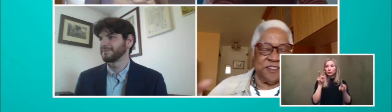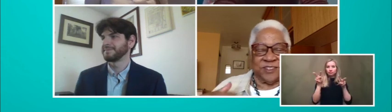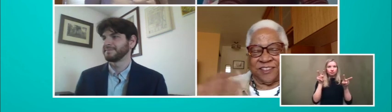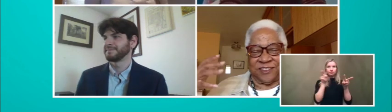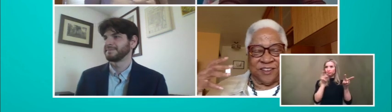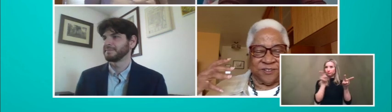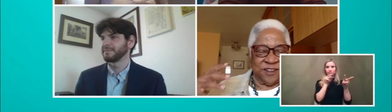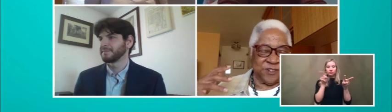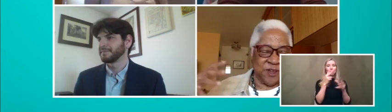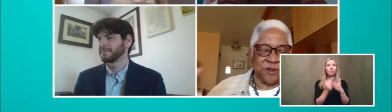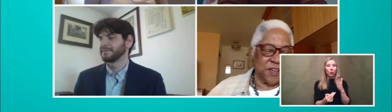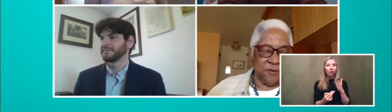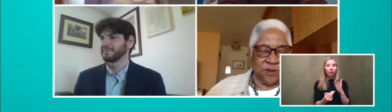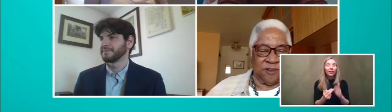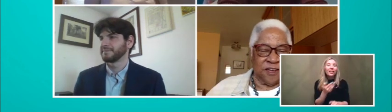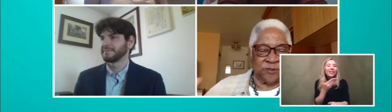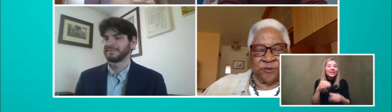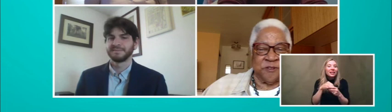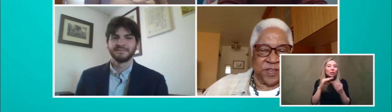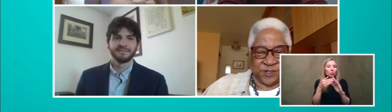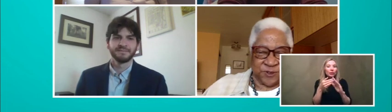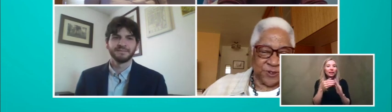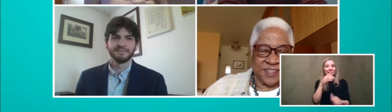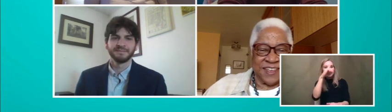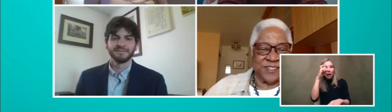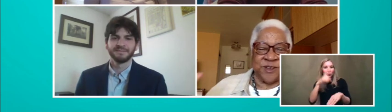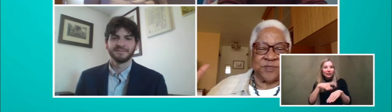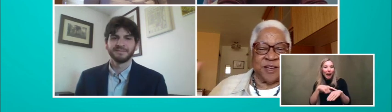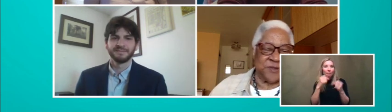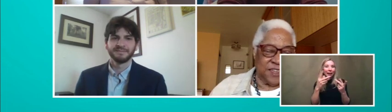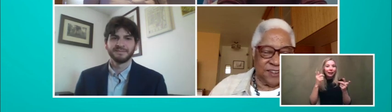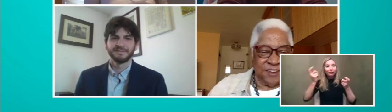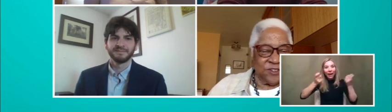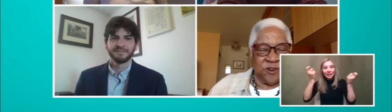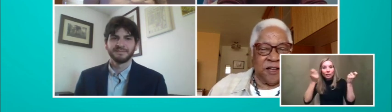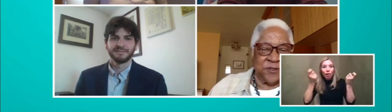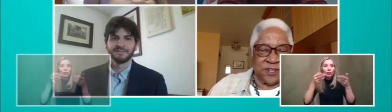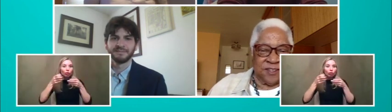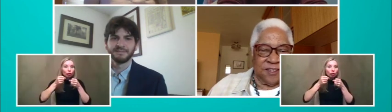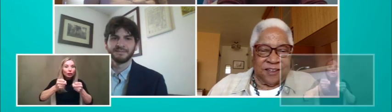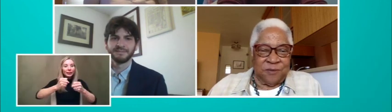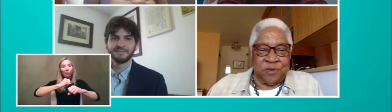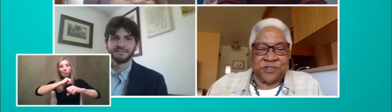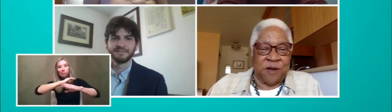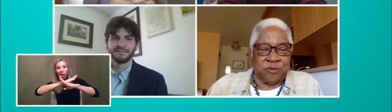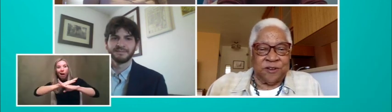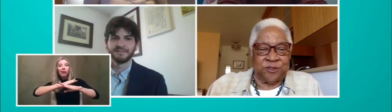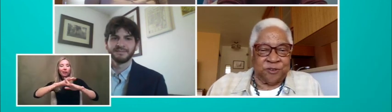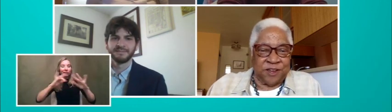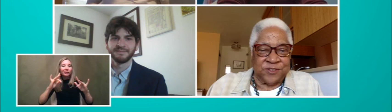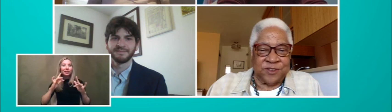communities like they're in the summertime there are a lot of street festivals and sometimes that drives the bus